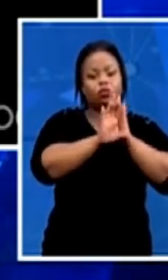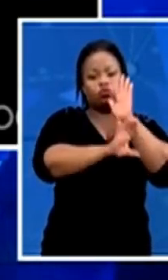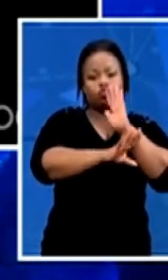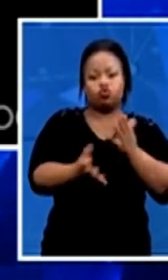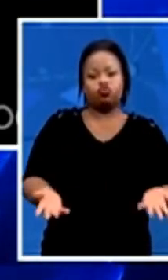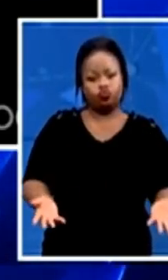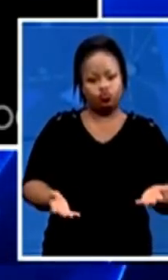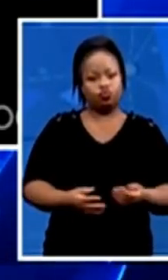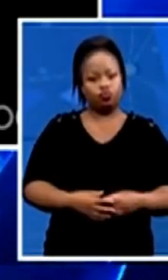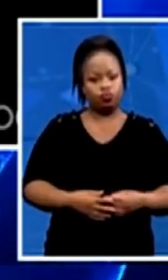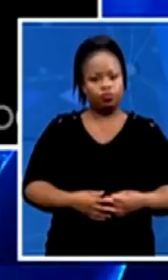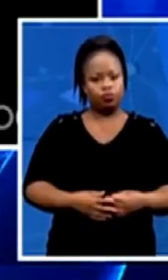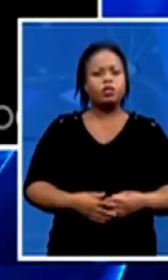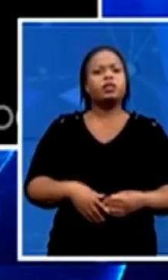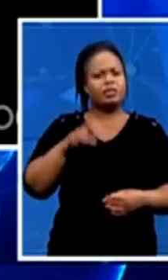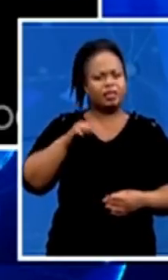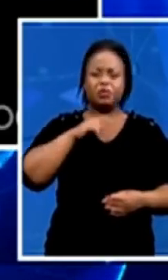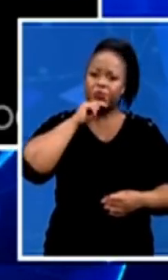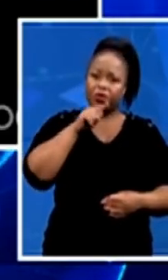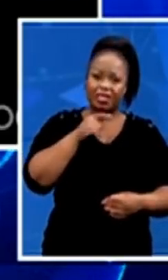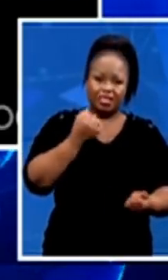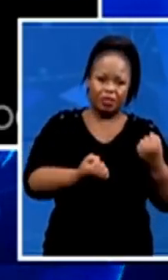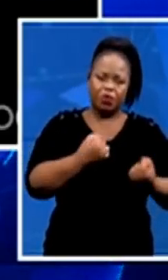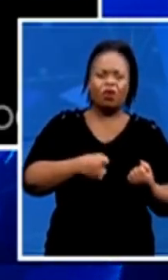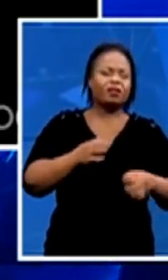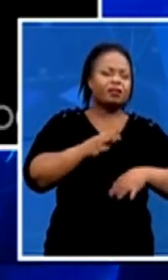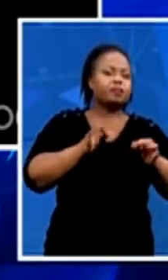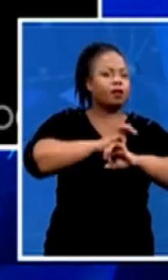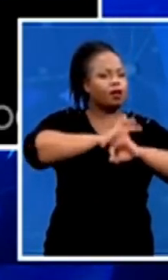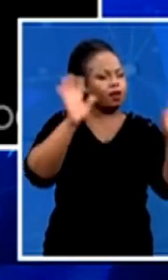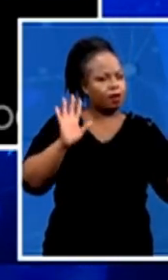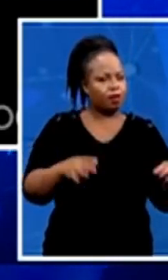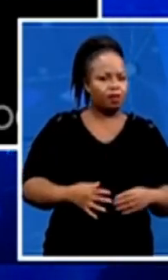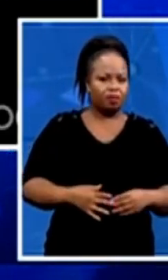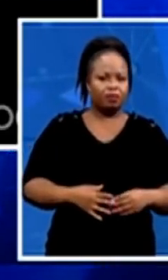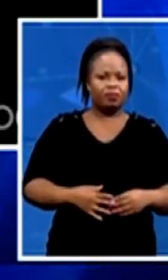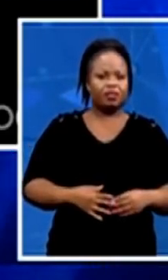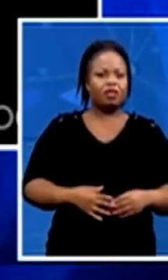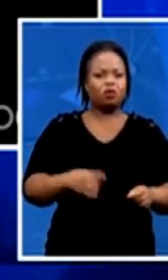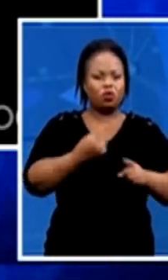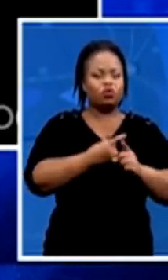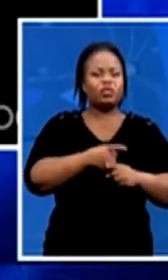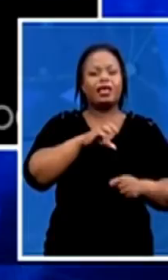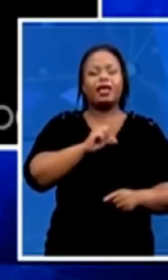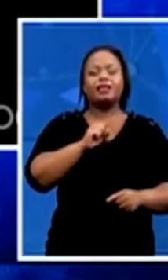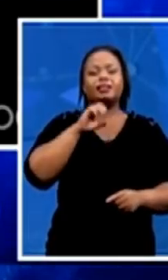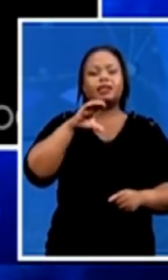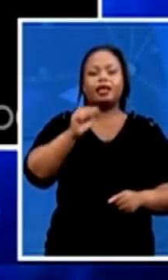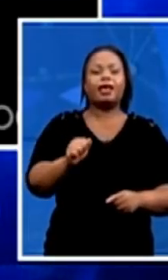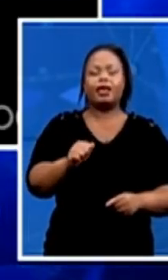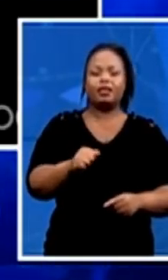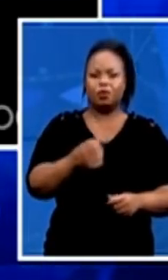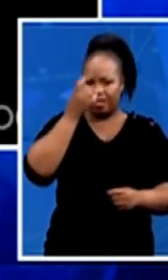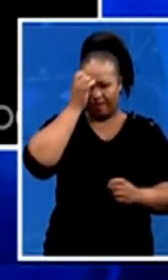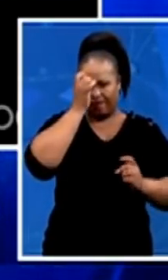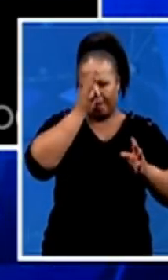this court made it very clear, and in Faki, the SCA made it very clear that a person in this instance of disobeying of a